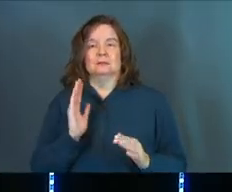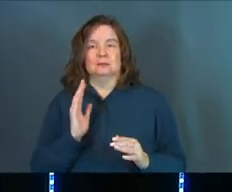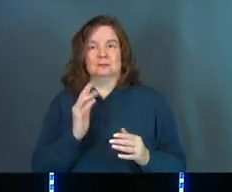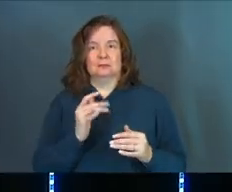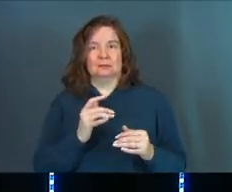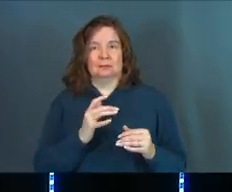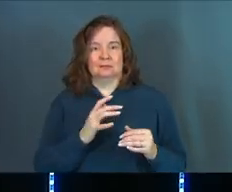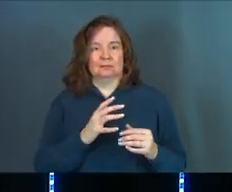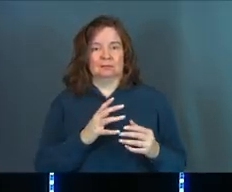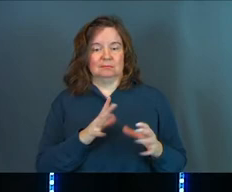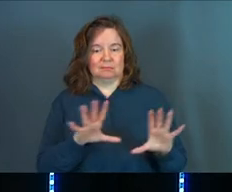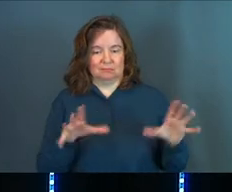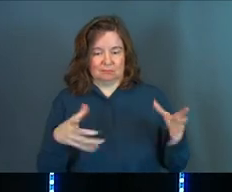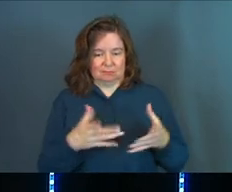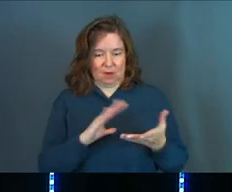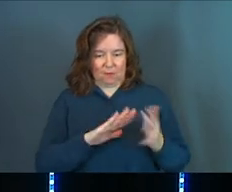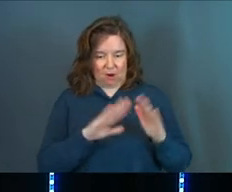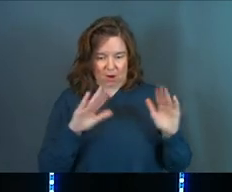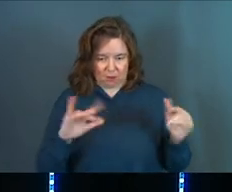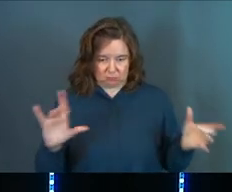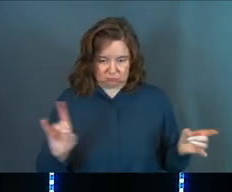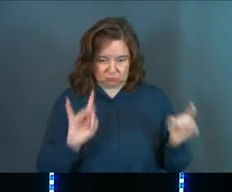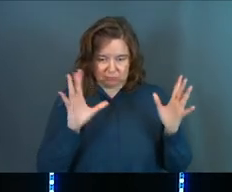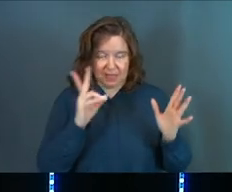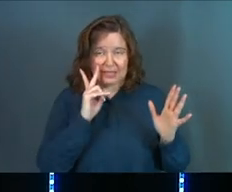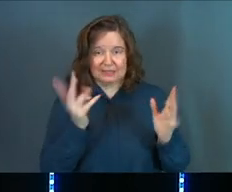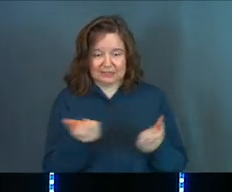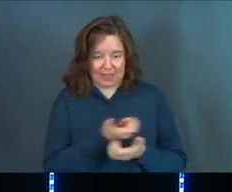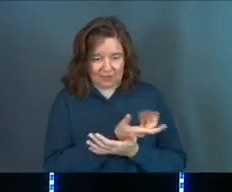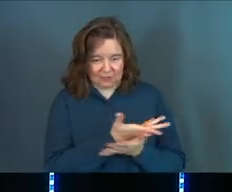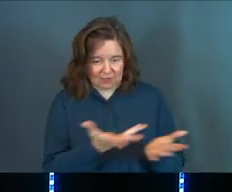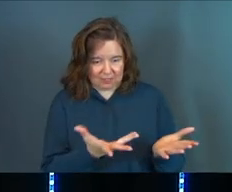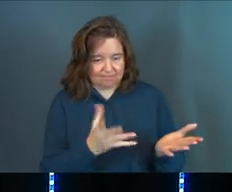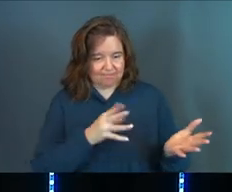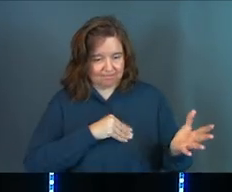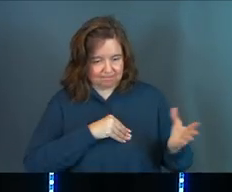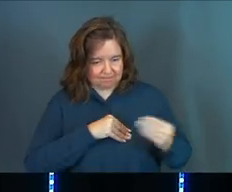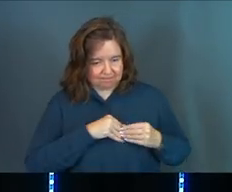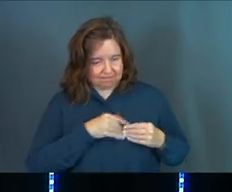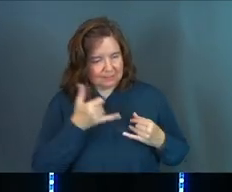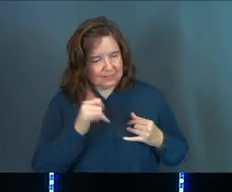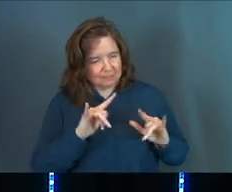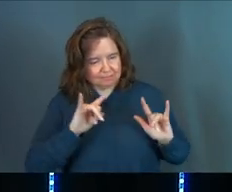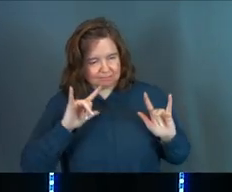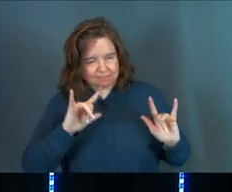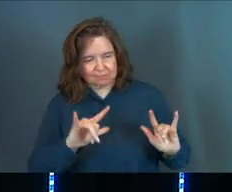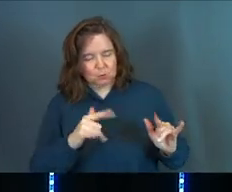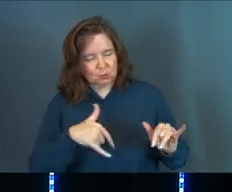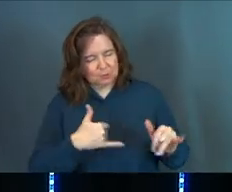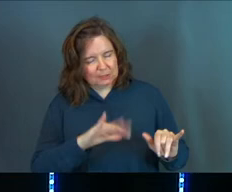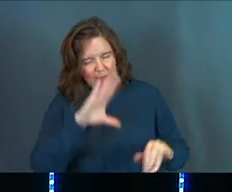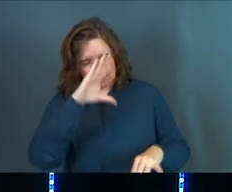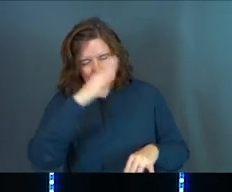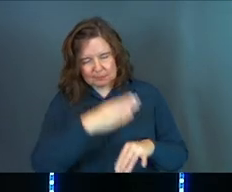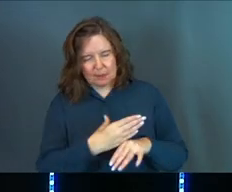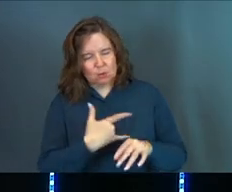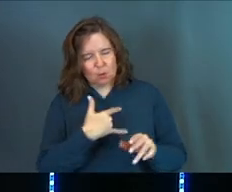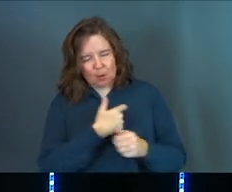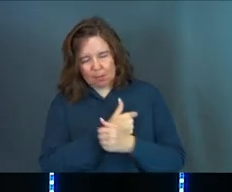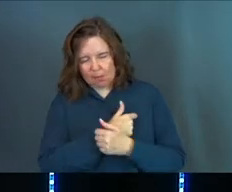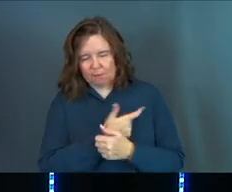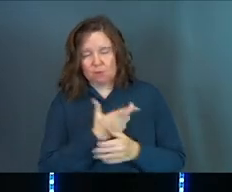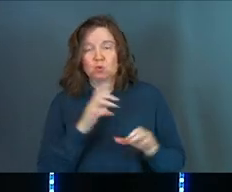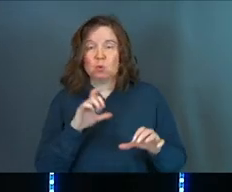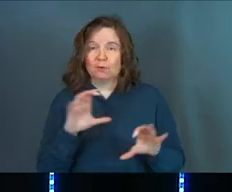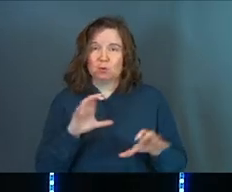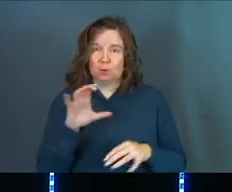the lion's den of our house and wants to see all of it and says, you're a son of Abraham and you're loved. And we got